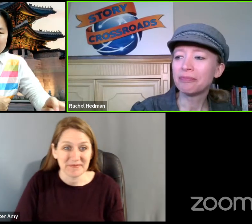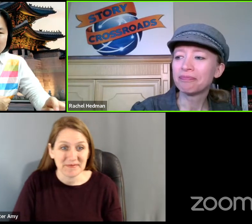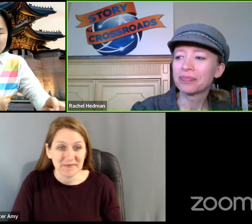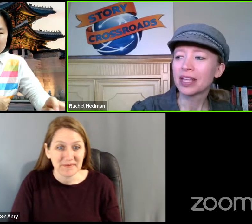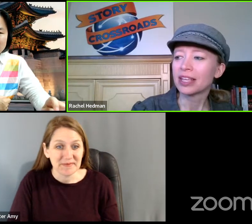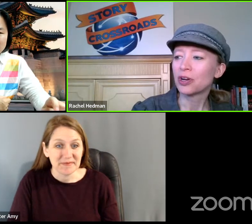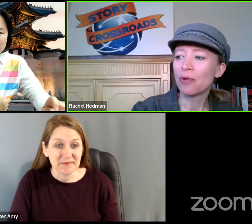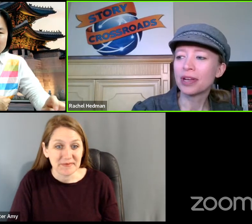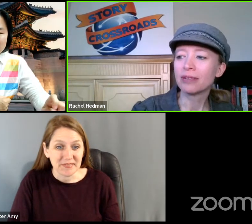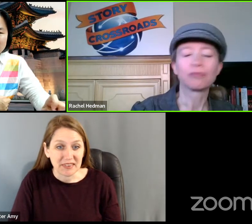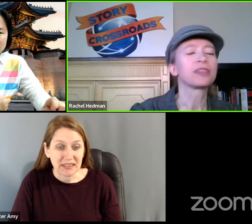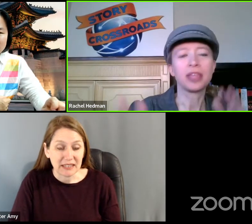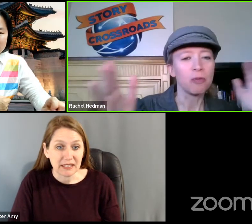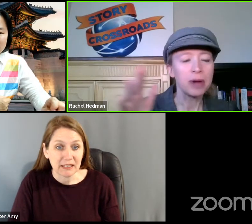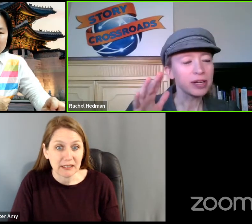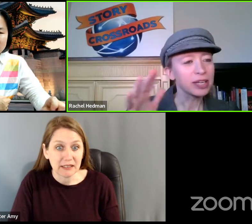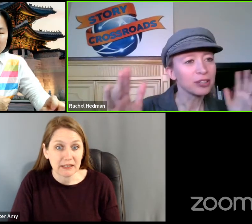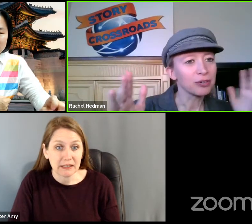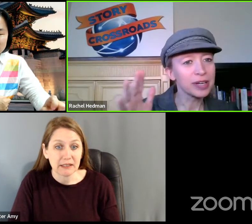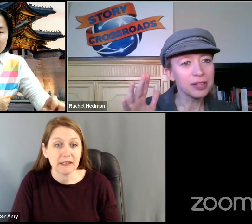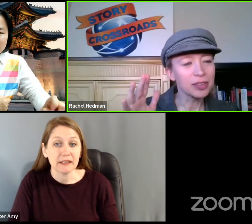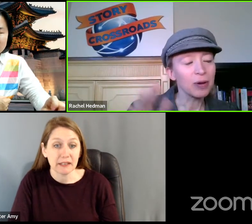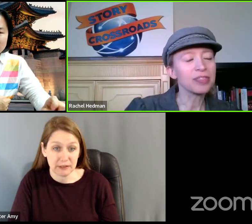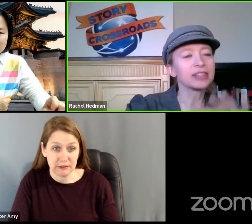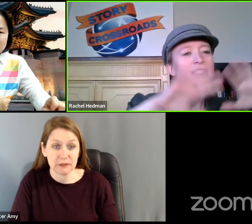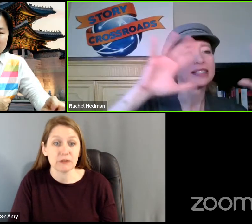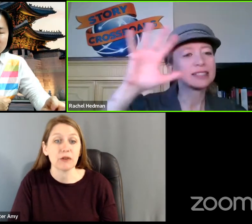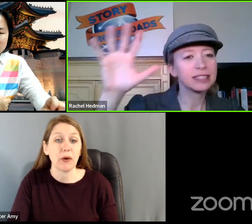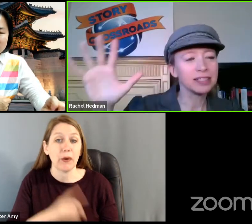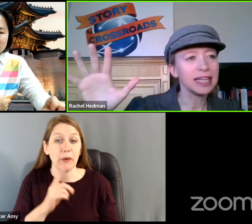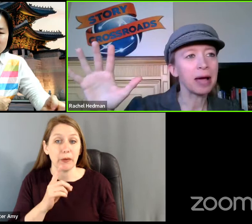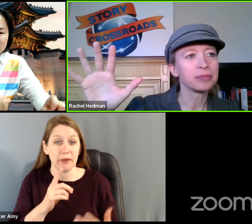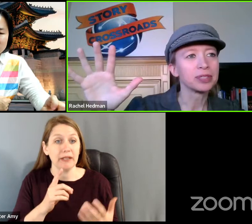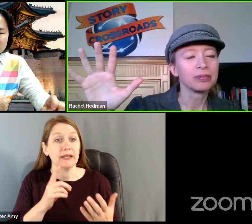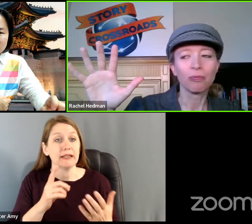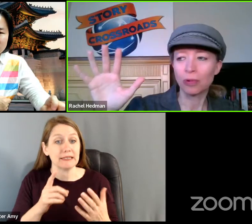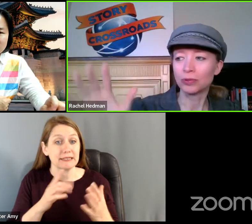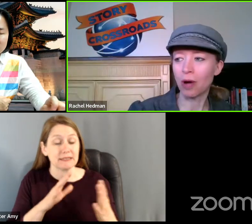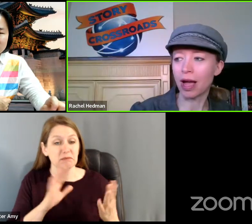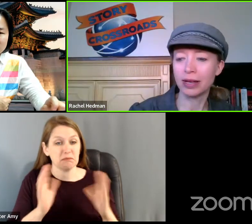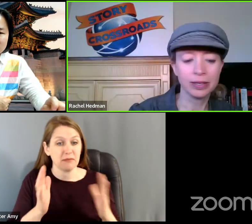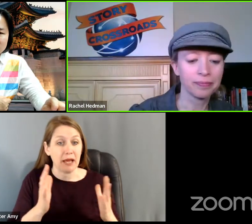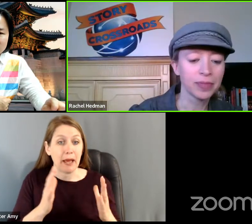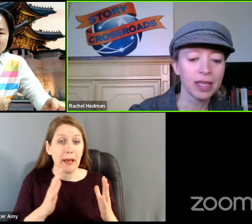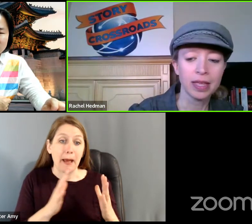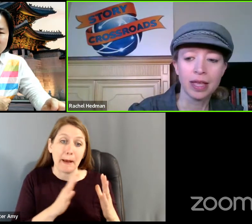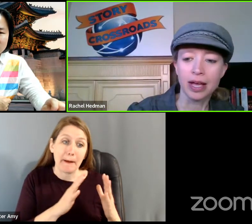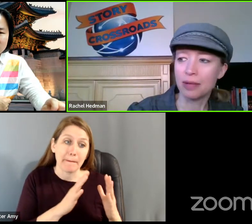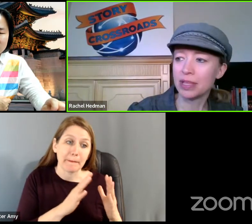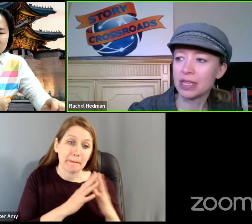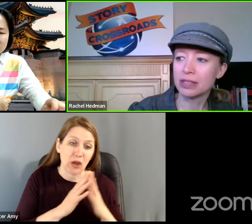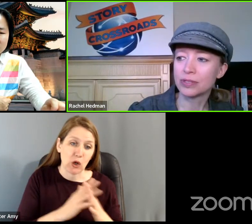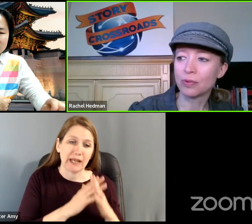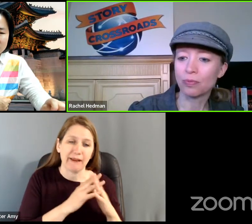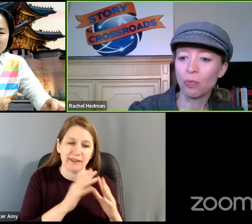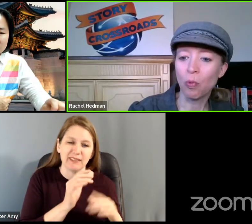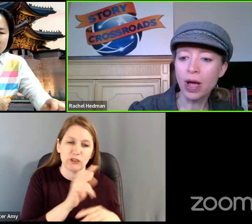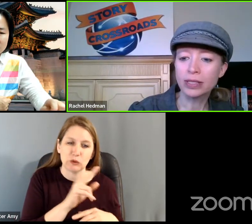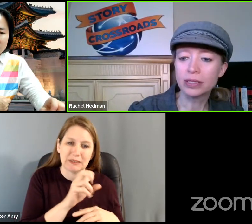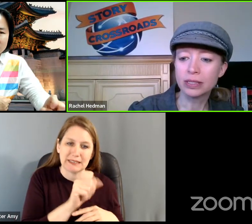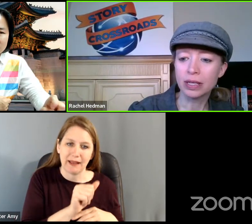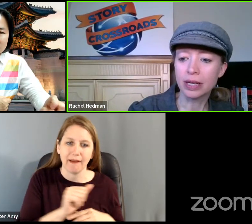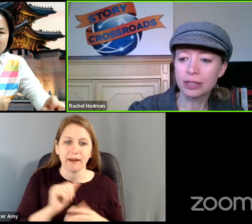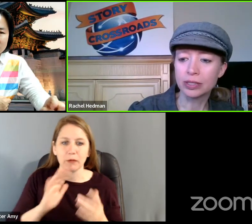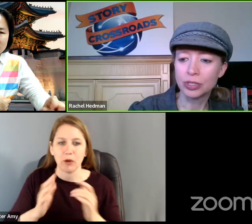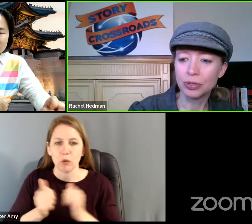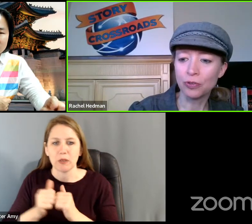again, you're going with American Korean, though I think this can still adapt worldwide. Mhm. Is